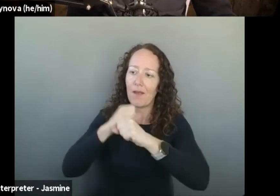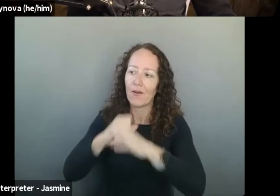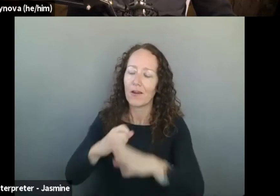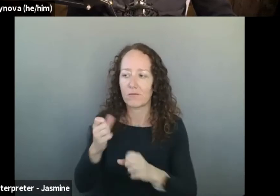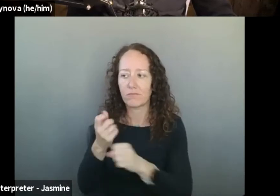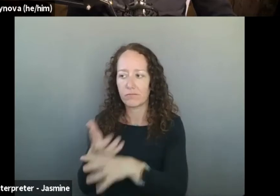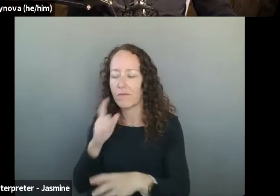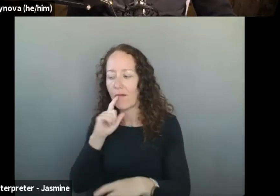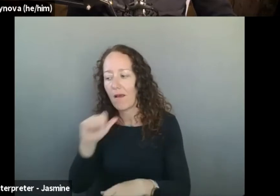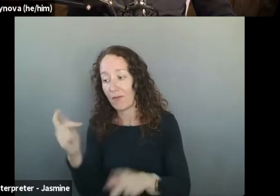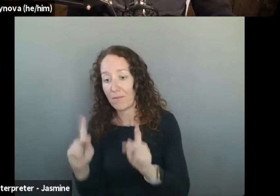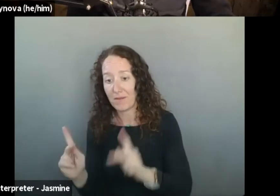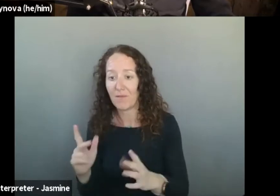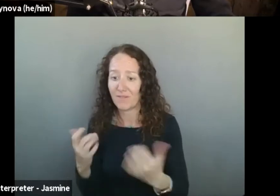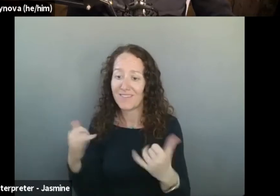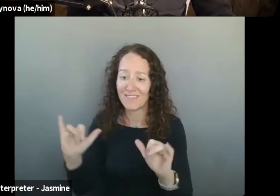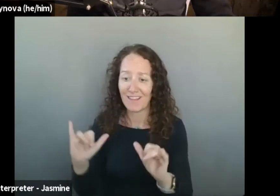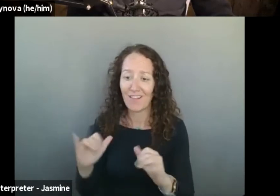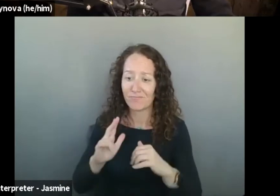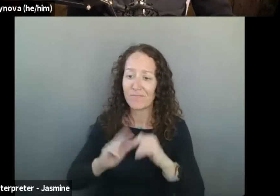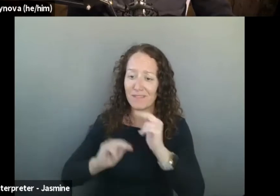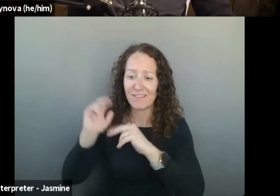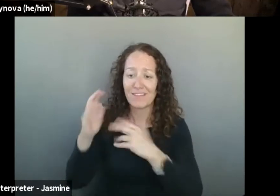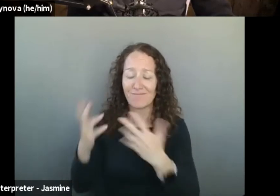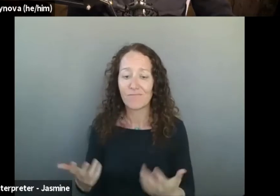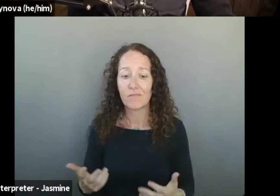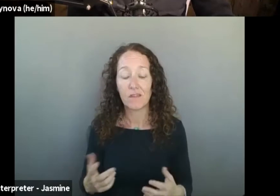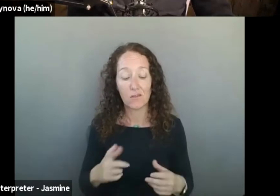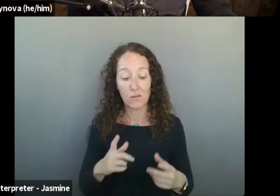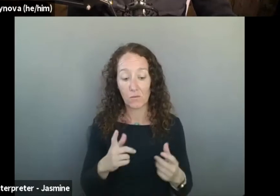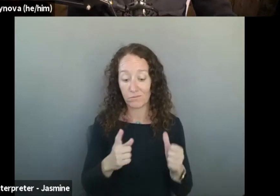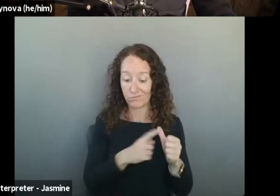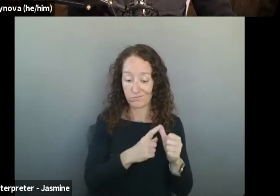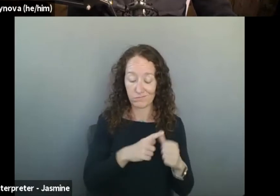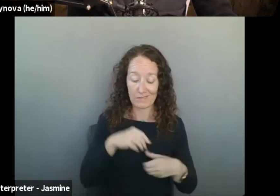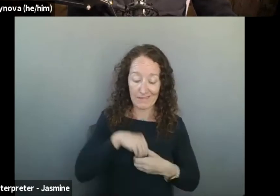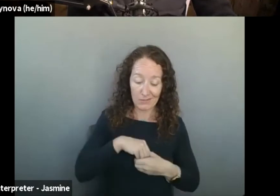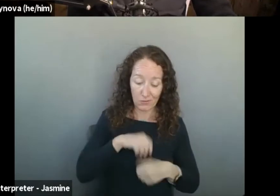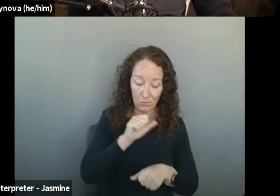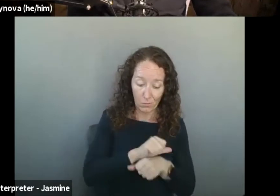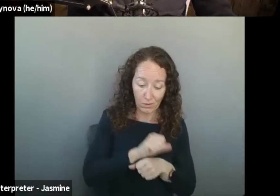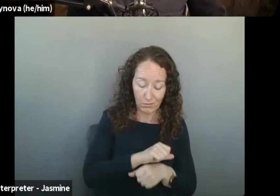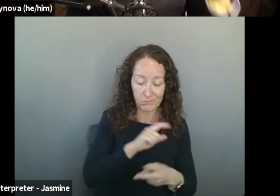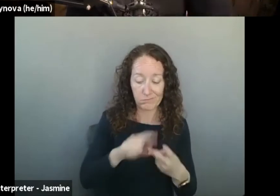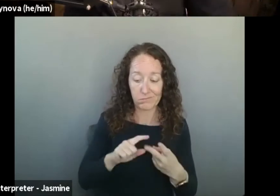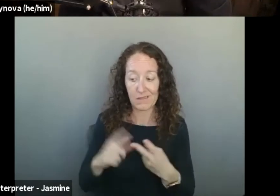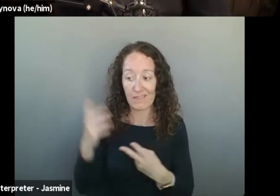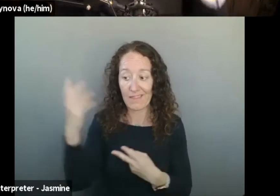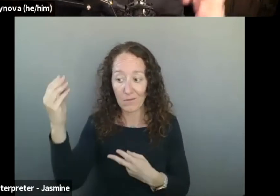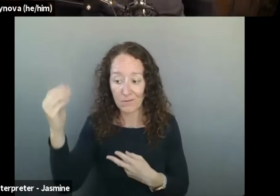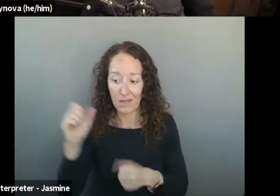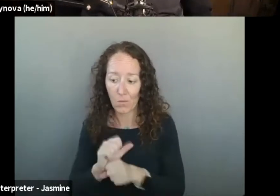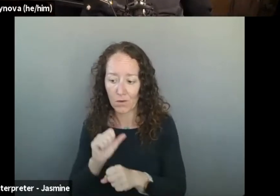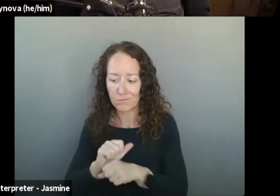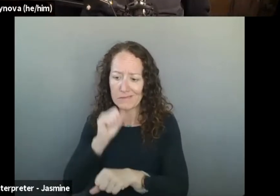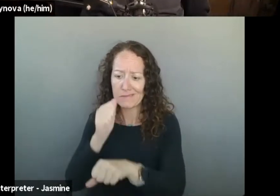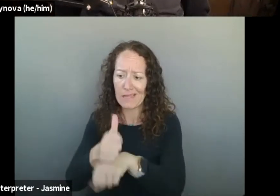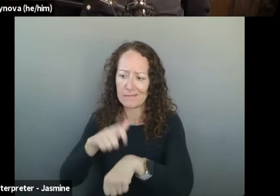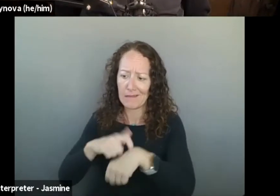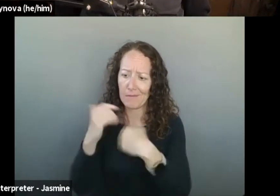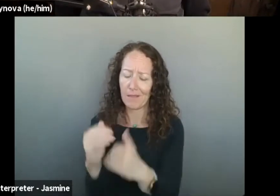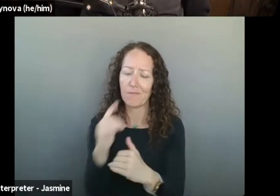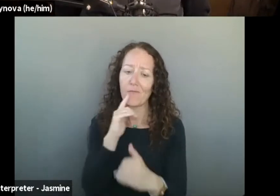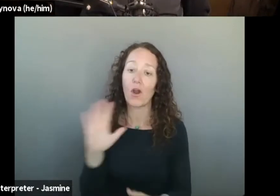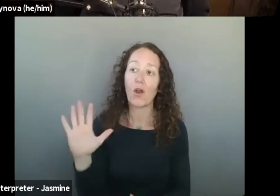The one is the internal work, and the second one is the external work of putting a hard deadline on your own tenure. If